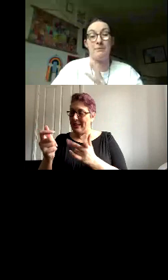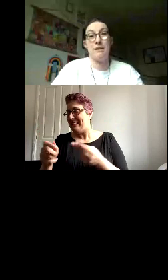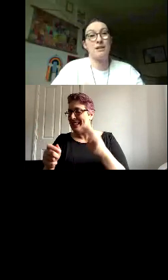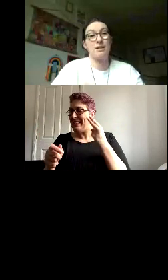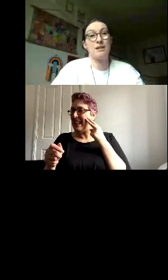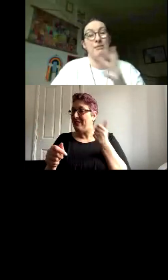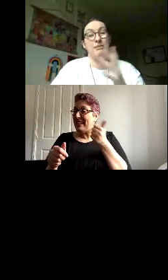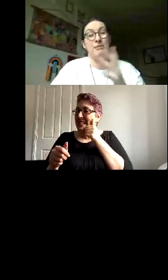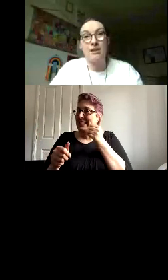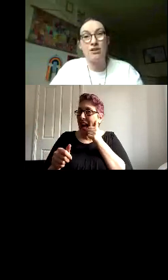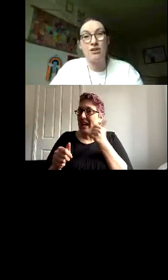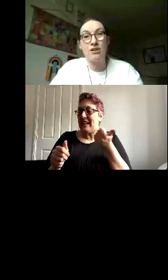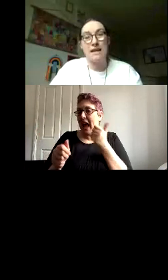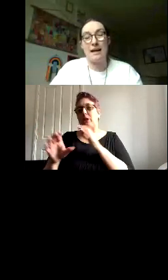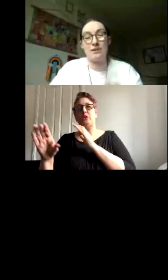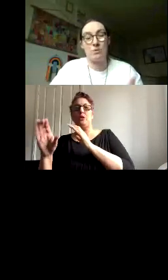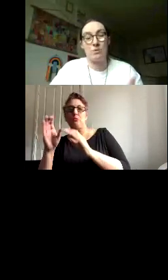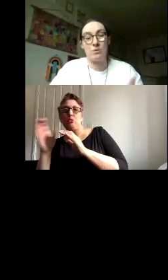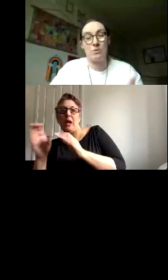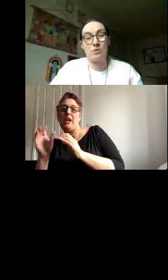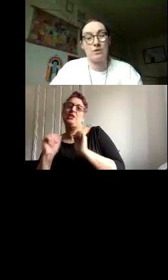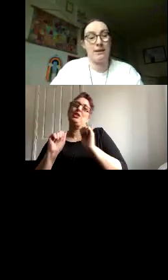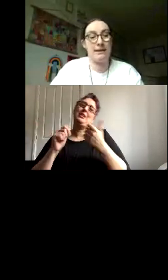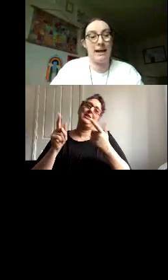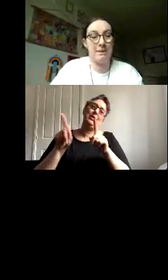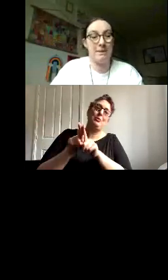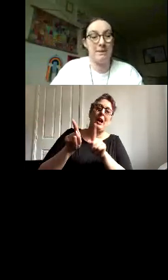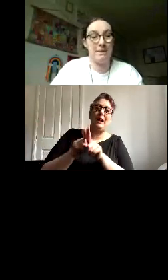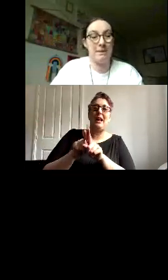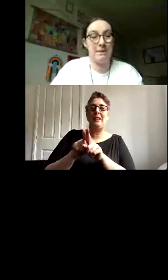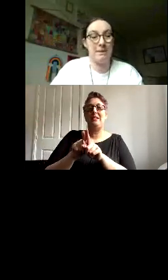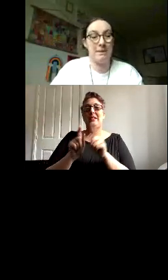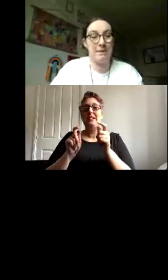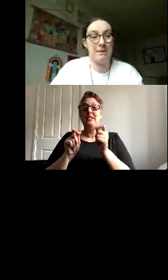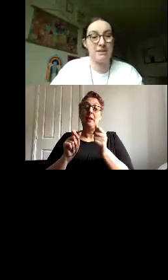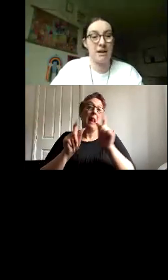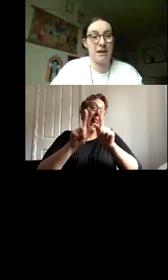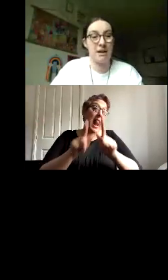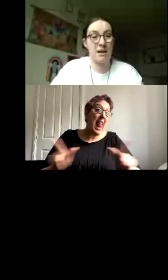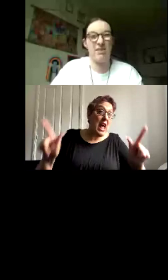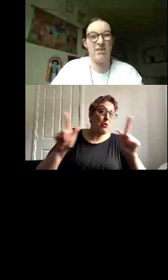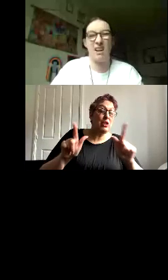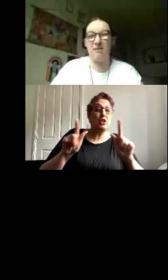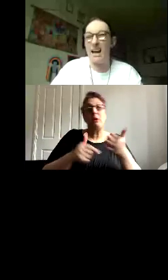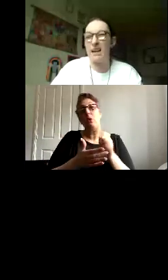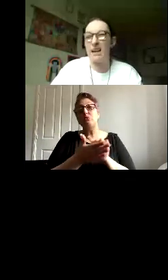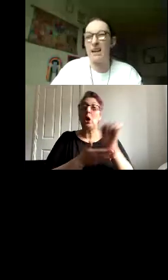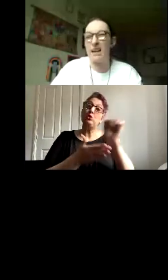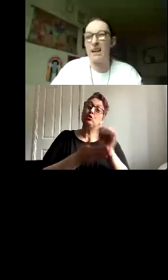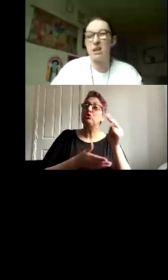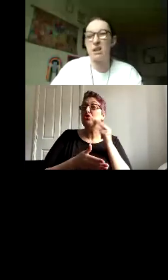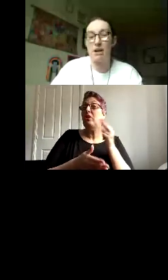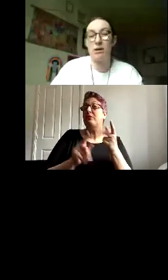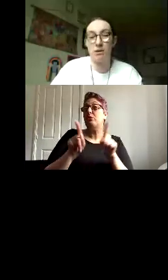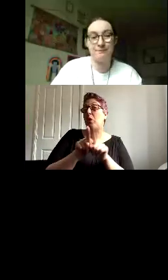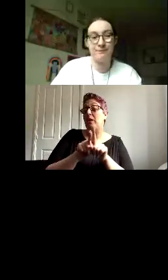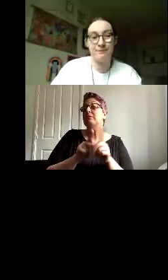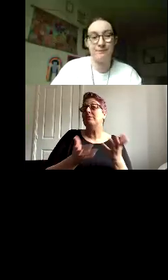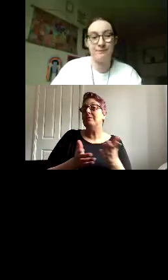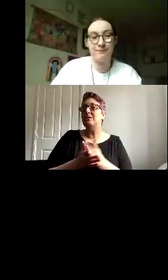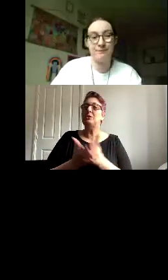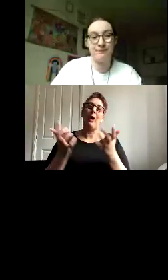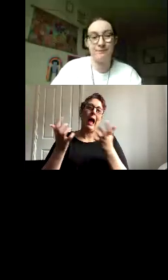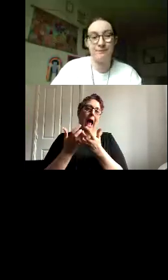some communication, and also some of the kind of language around culture. So how this is going is